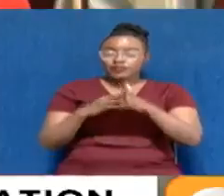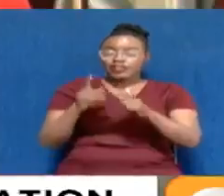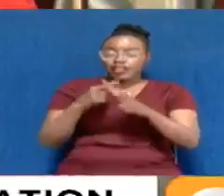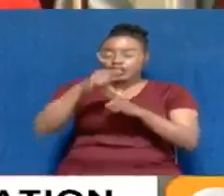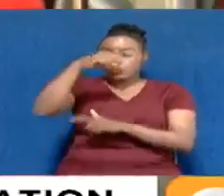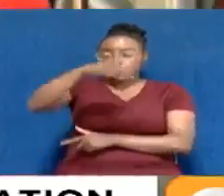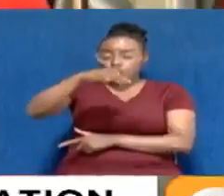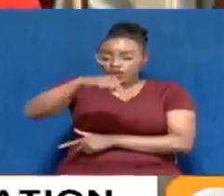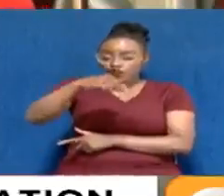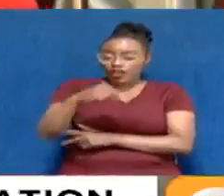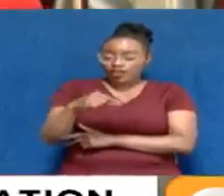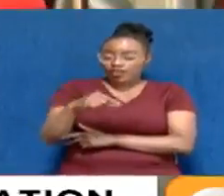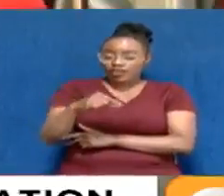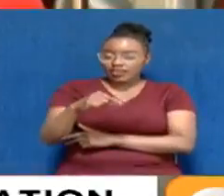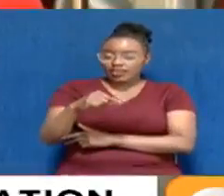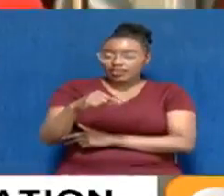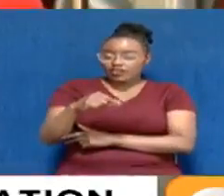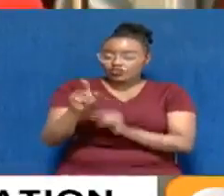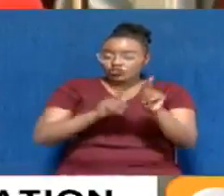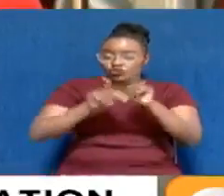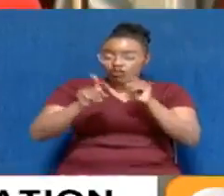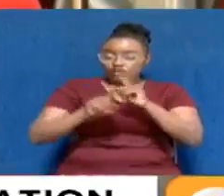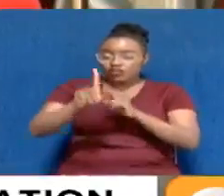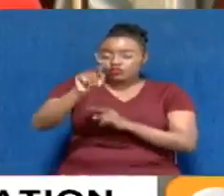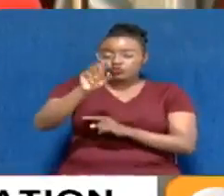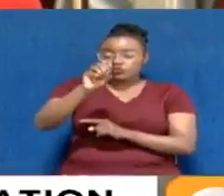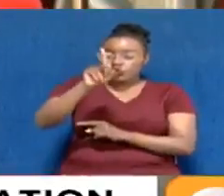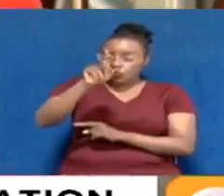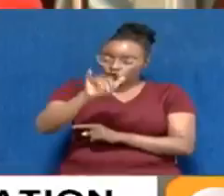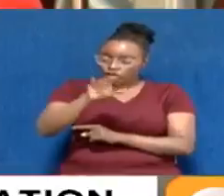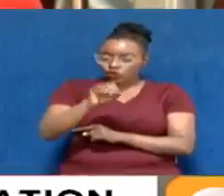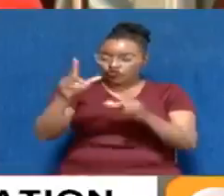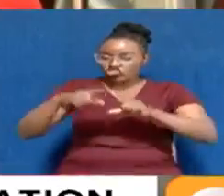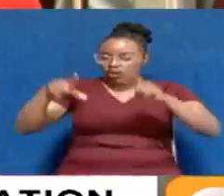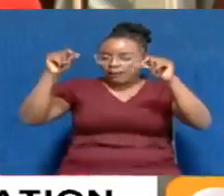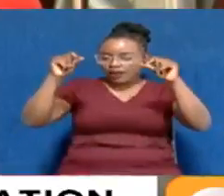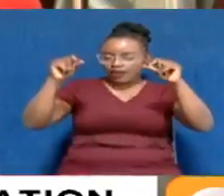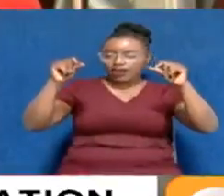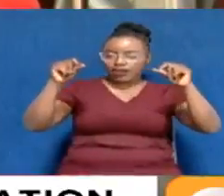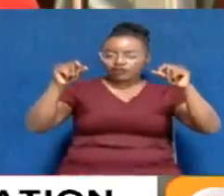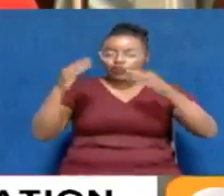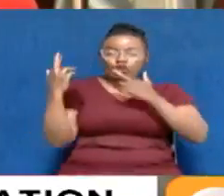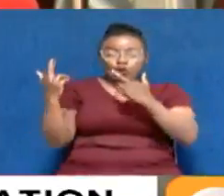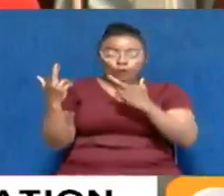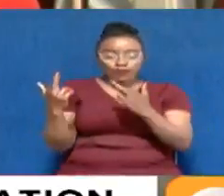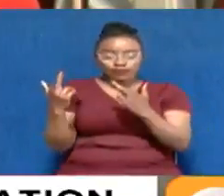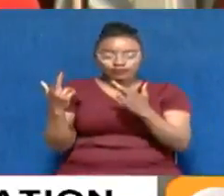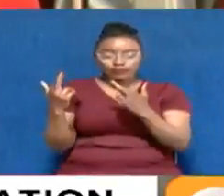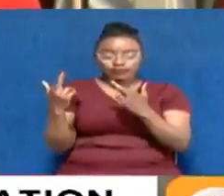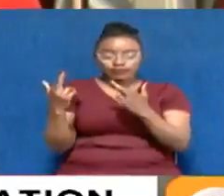you qualify to travel to Tokyo. And we hope